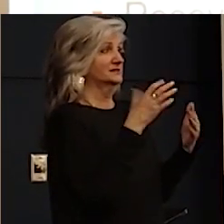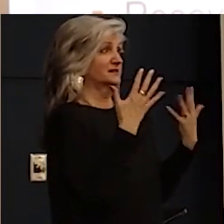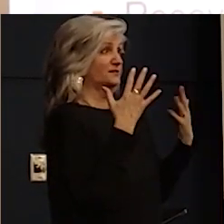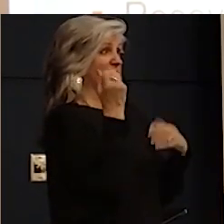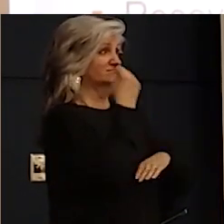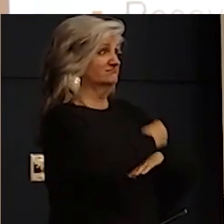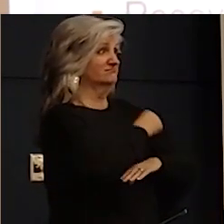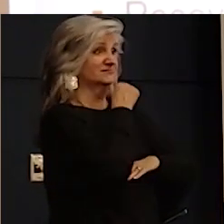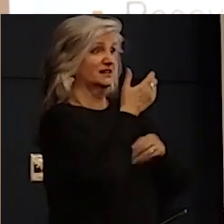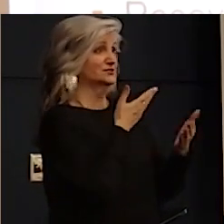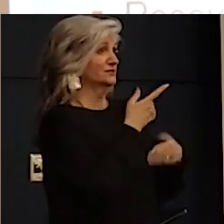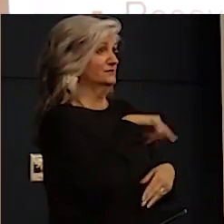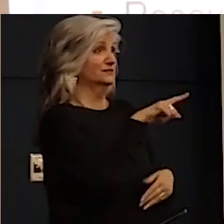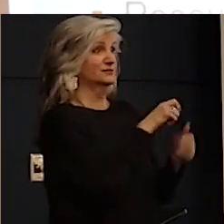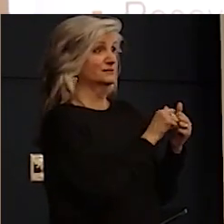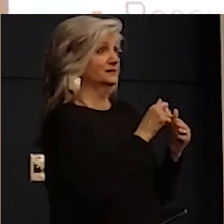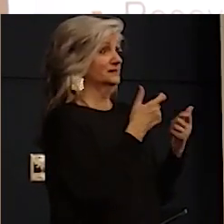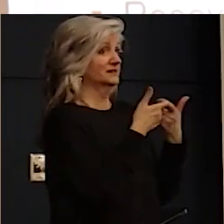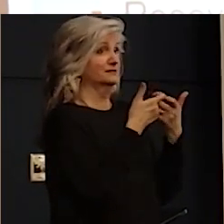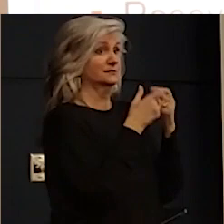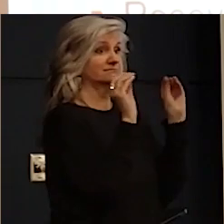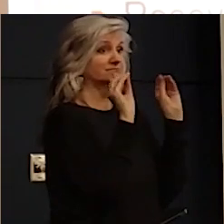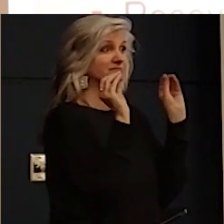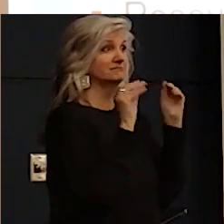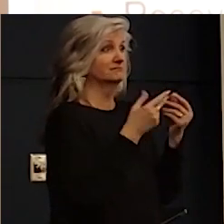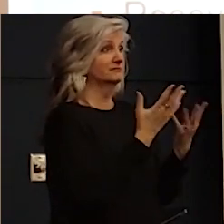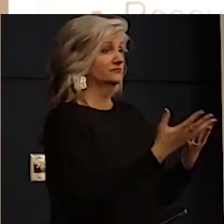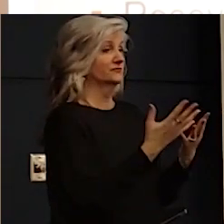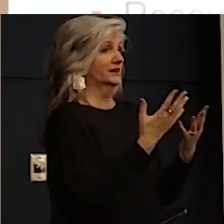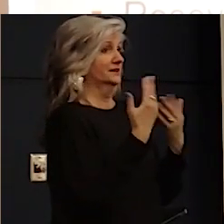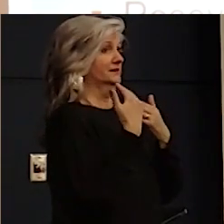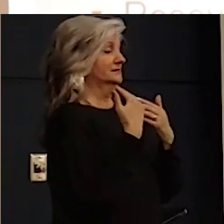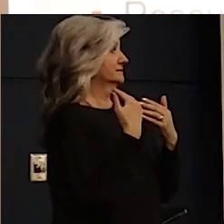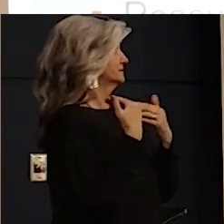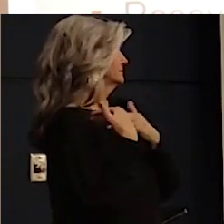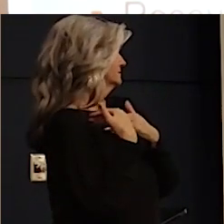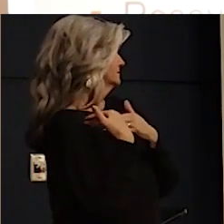are not serving you with any electricity, that are not providing any reliability.